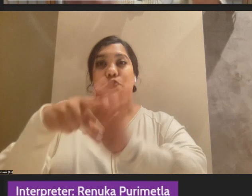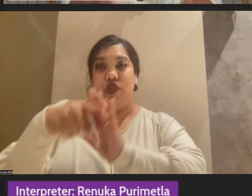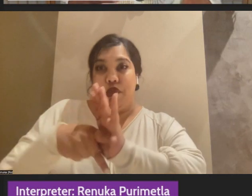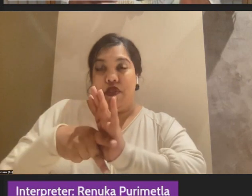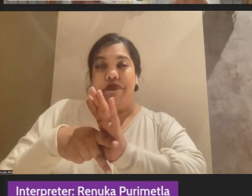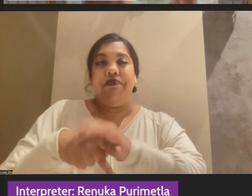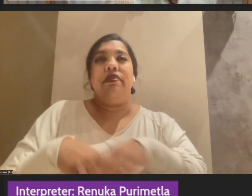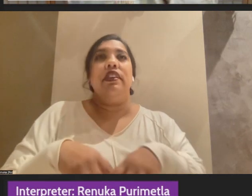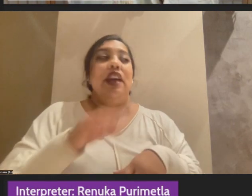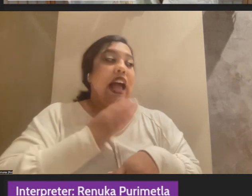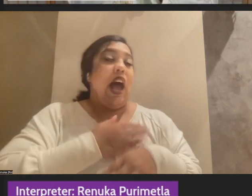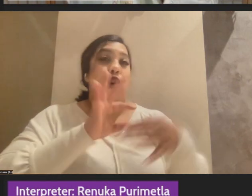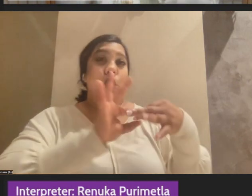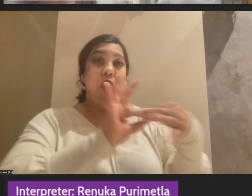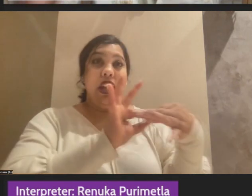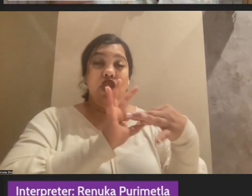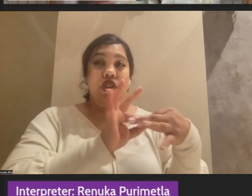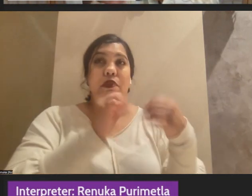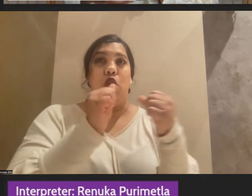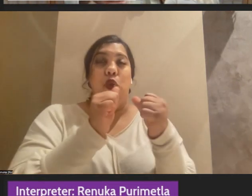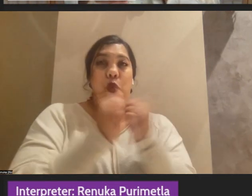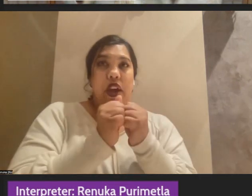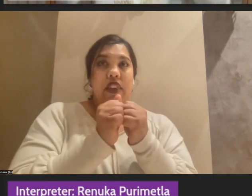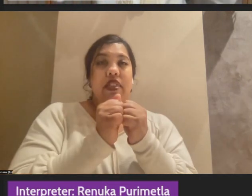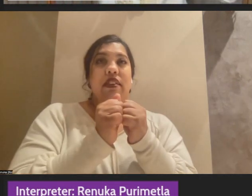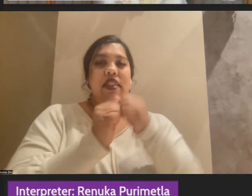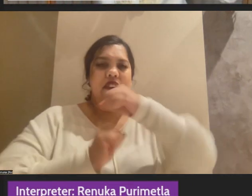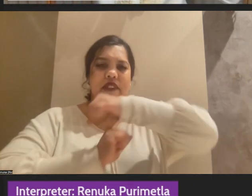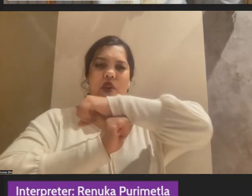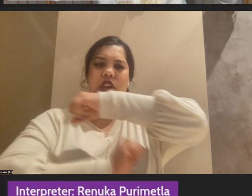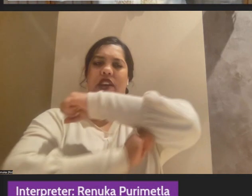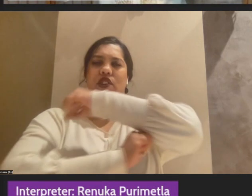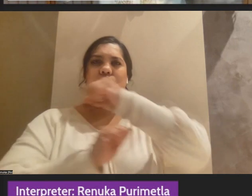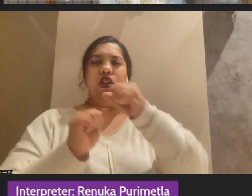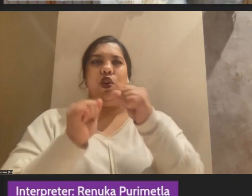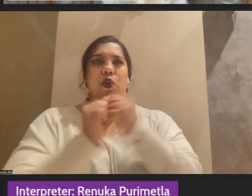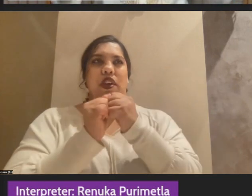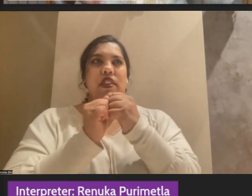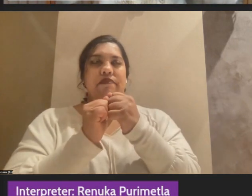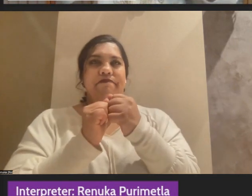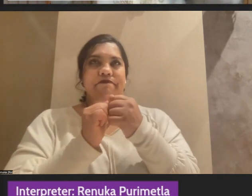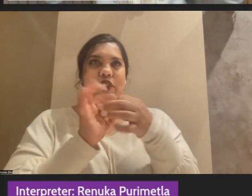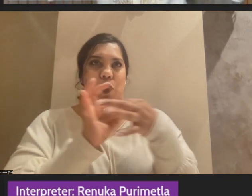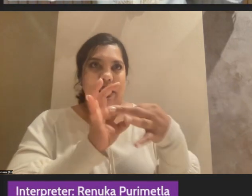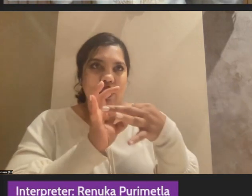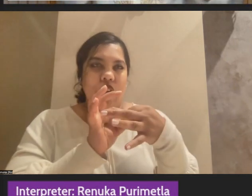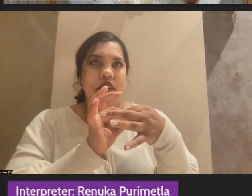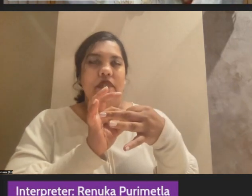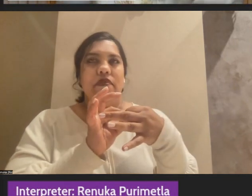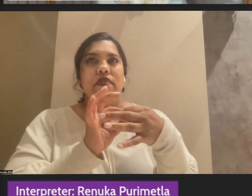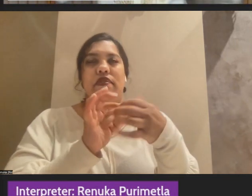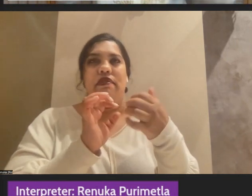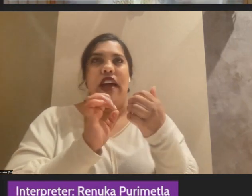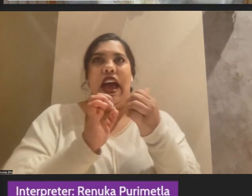to the foundation, our relationship, our mental equivalence, and all of that,